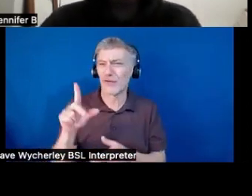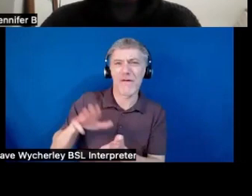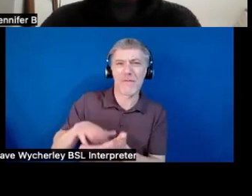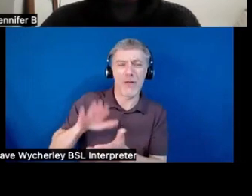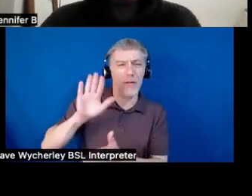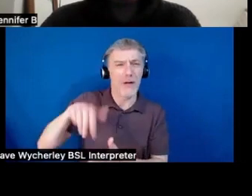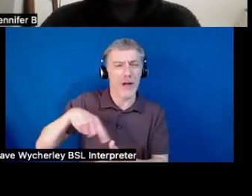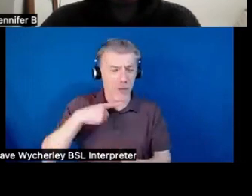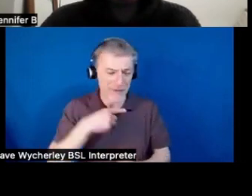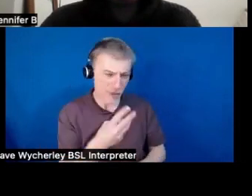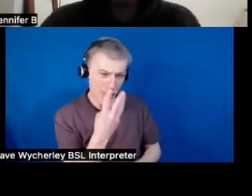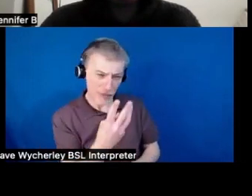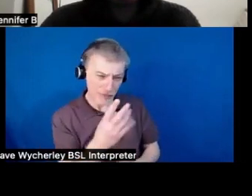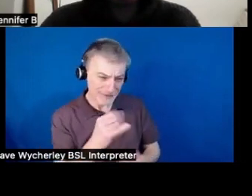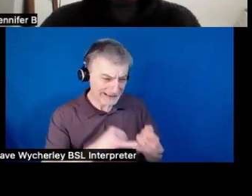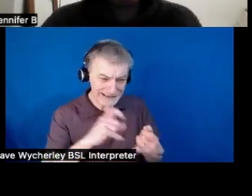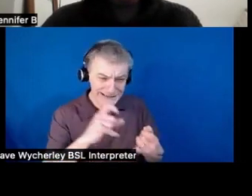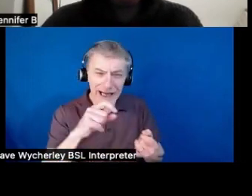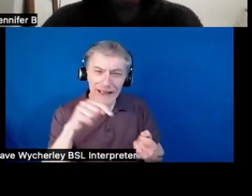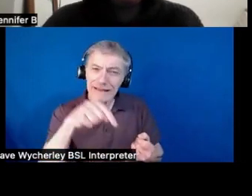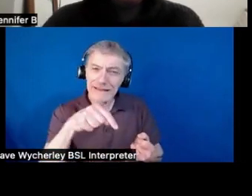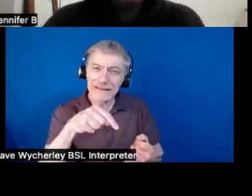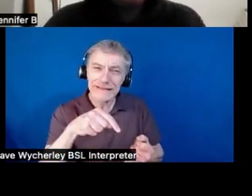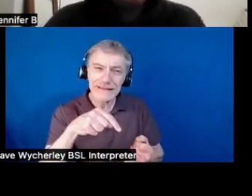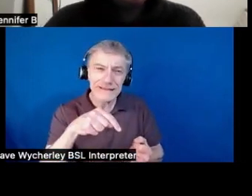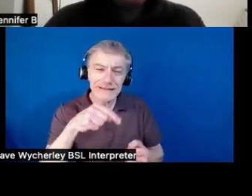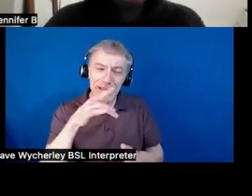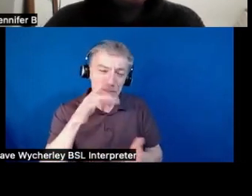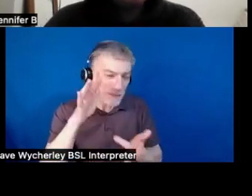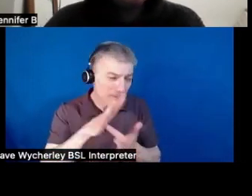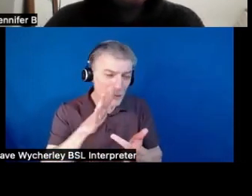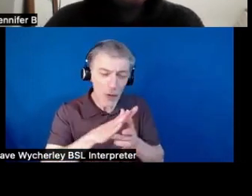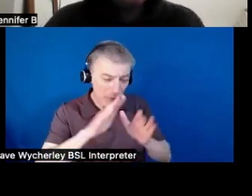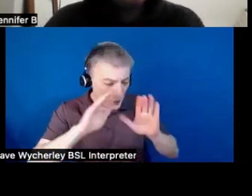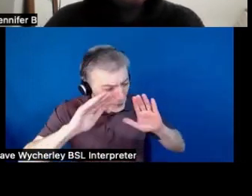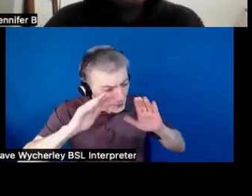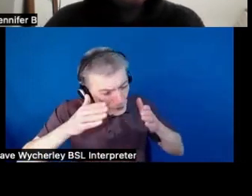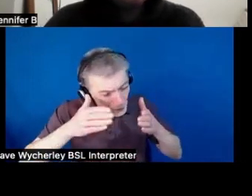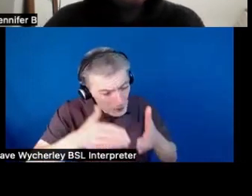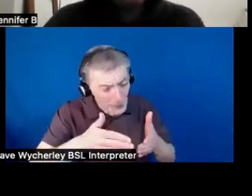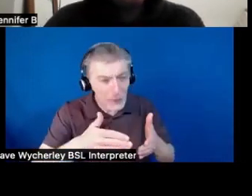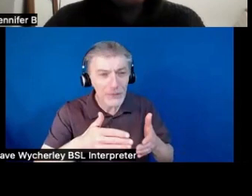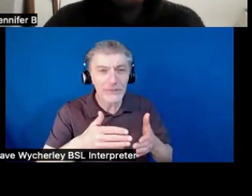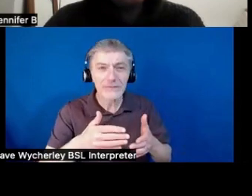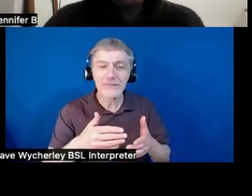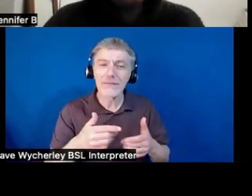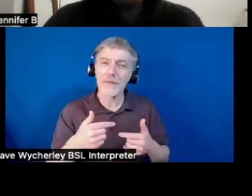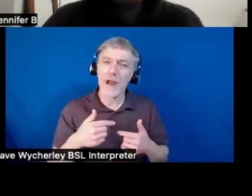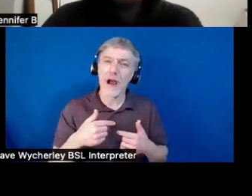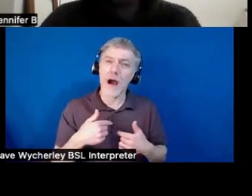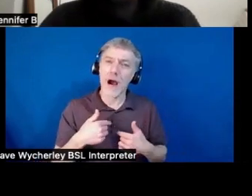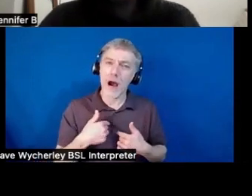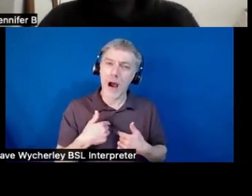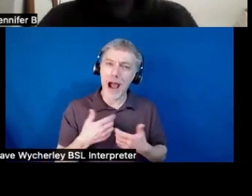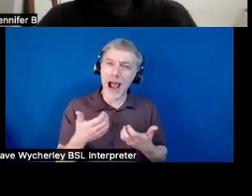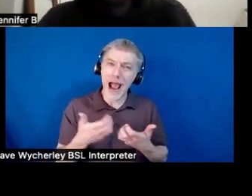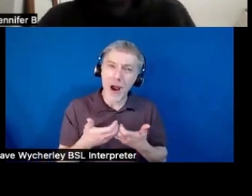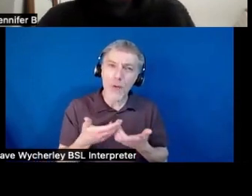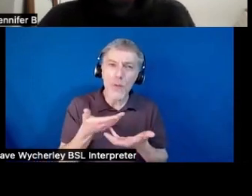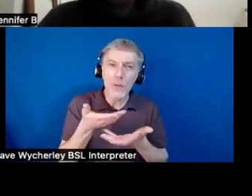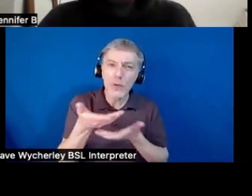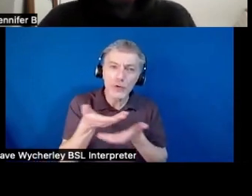And so I think there's an idea of this sense of breakage in the way that we might communicate certain